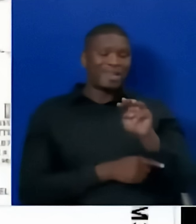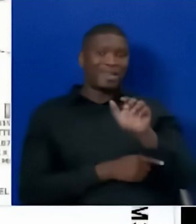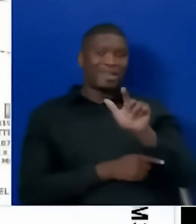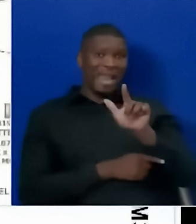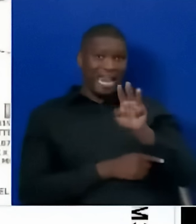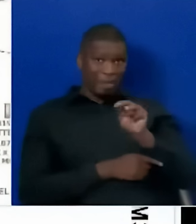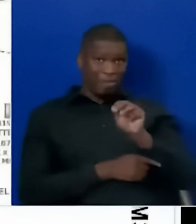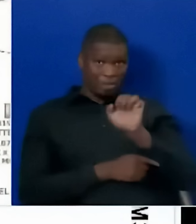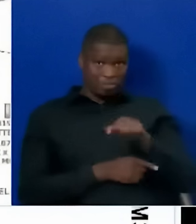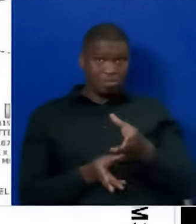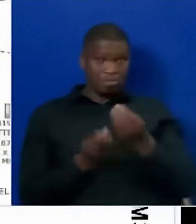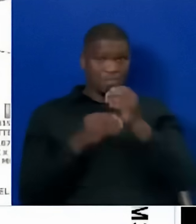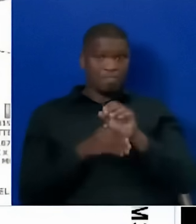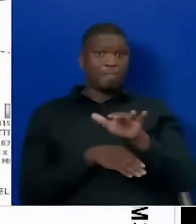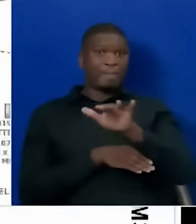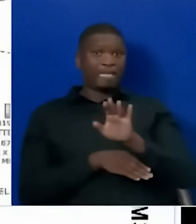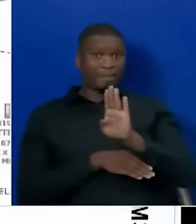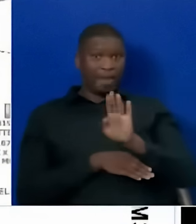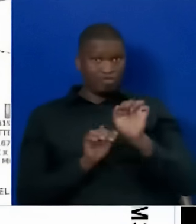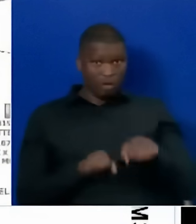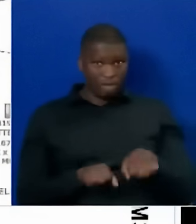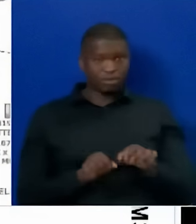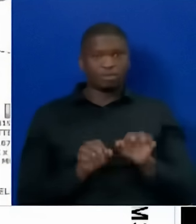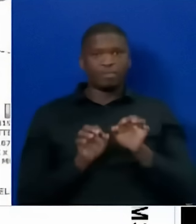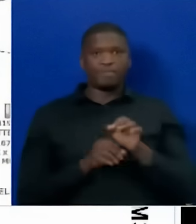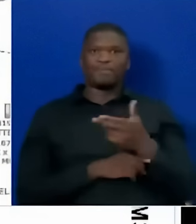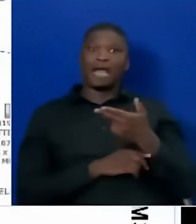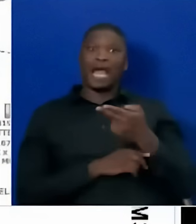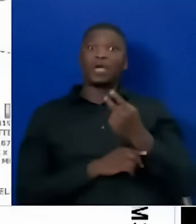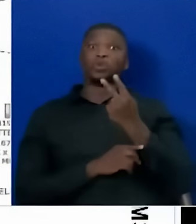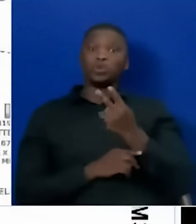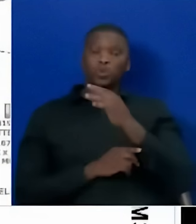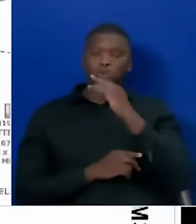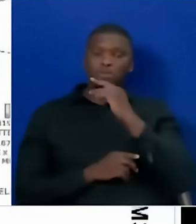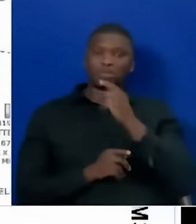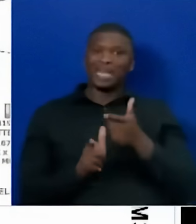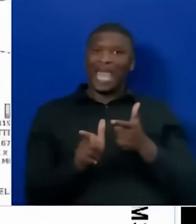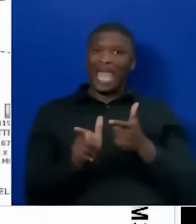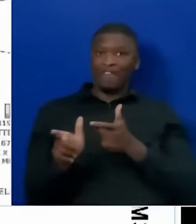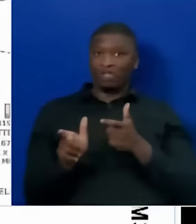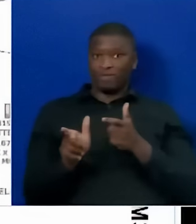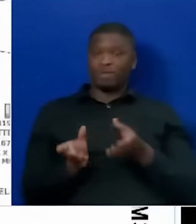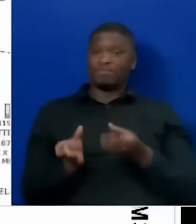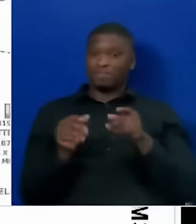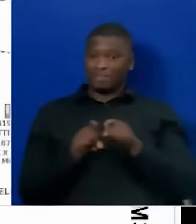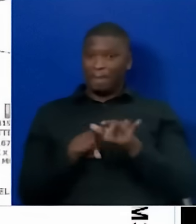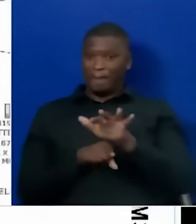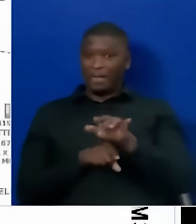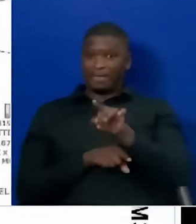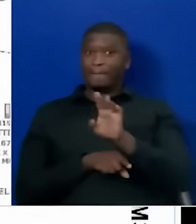correct, Commissioners. Gun 2 is the AK-47 seized in Bramley. That is correct, Commissioner. Gun